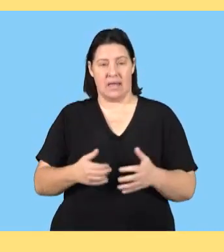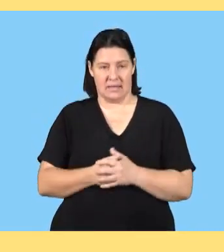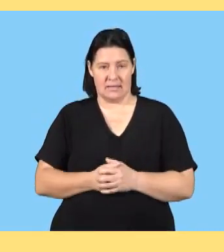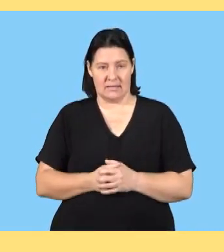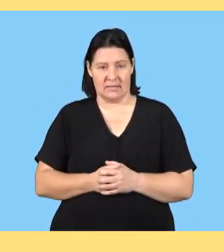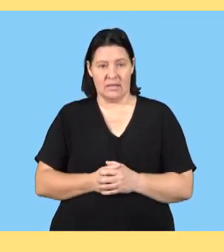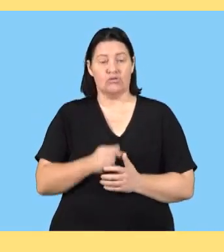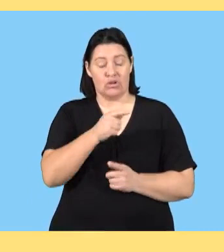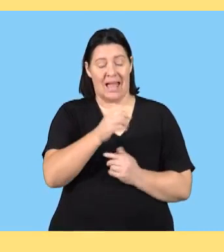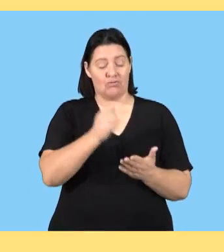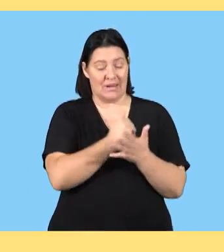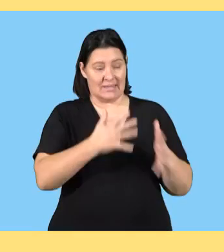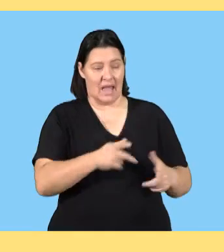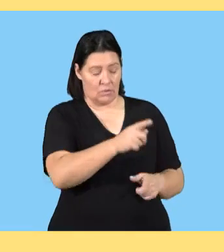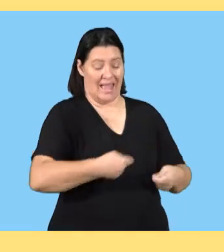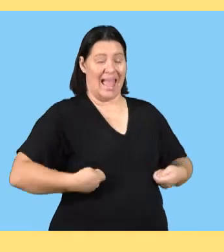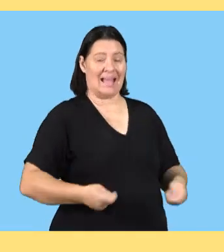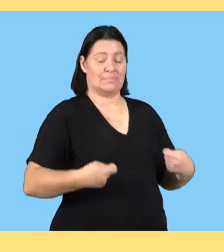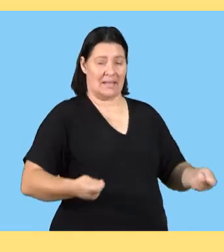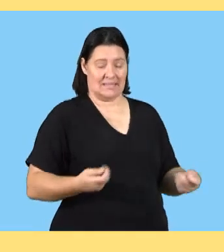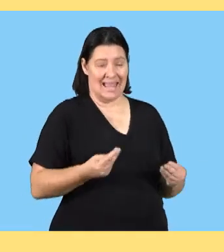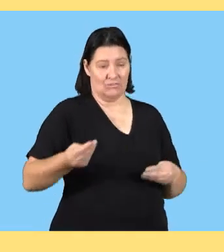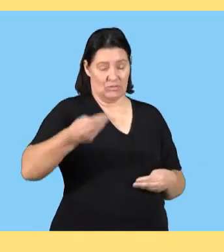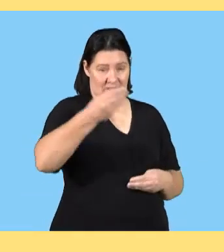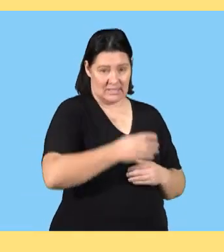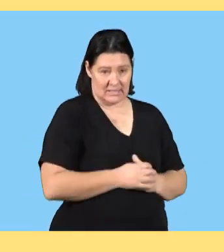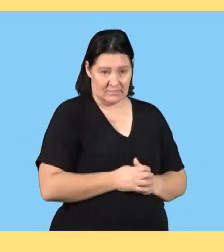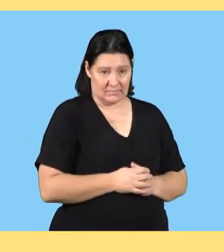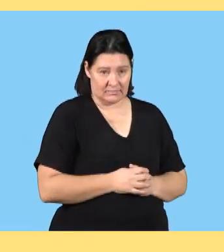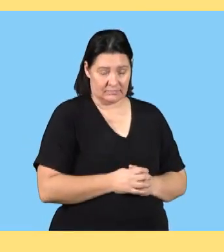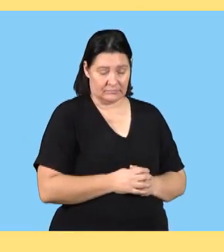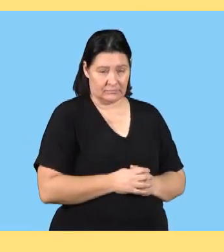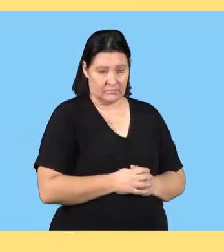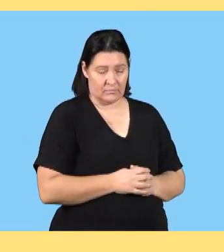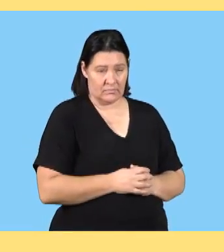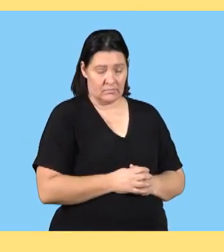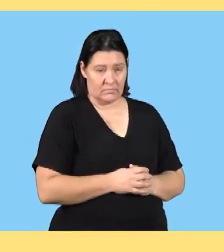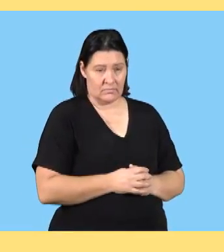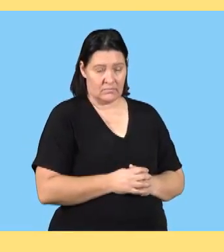So this is interest expense. So we will have interest